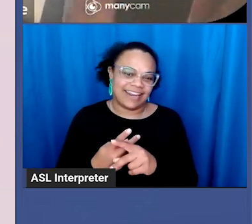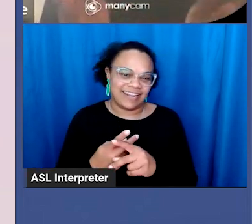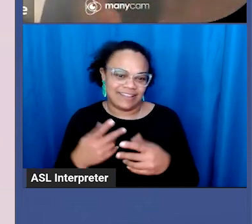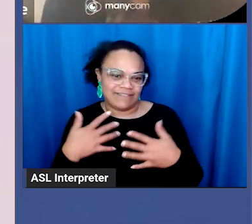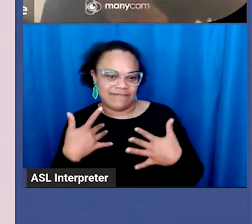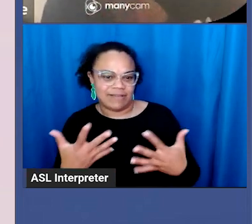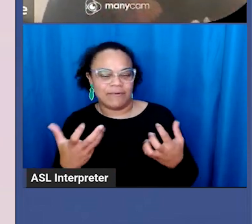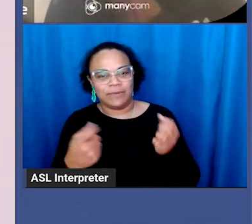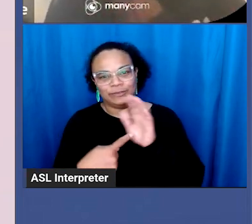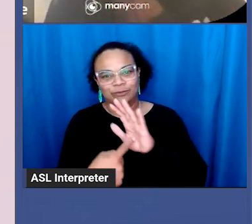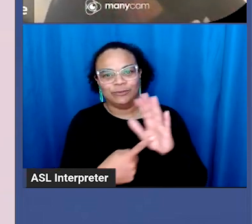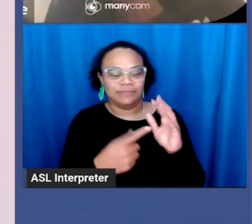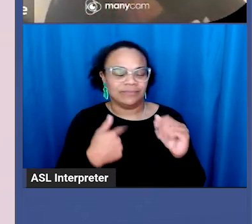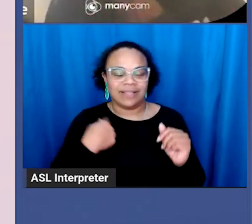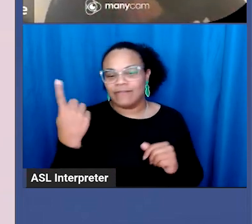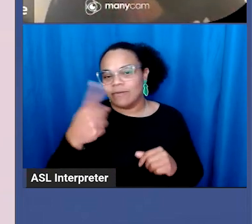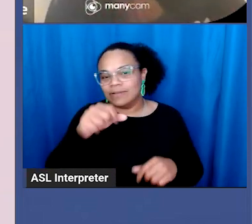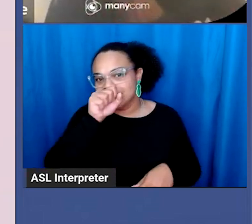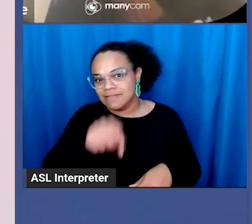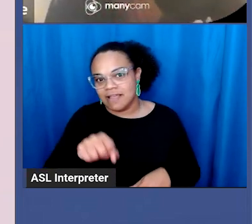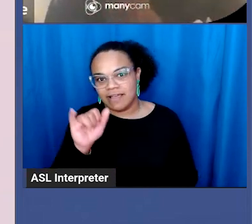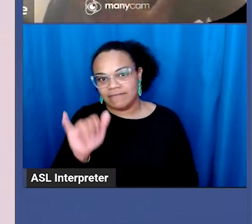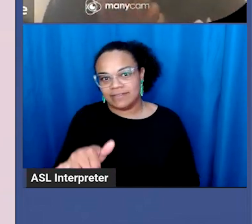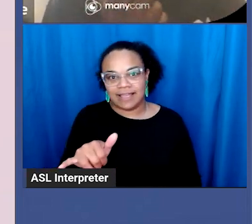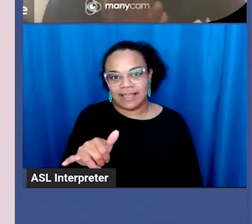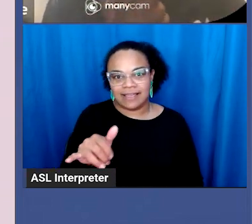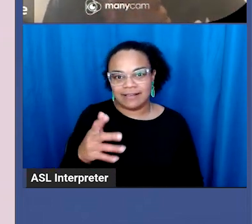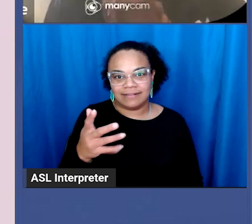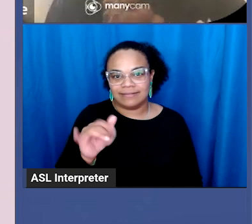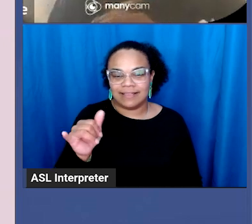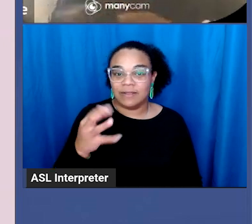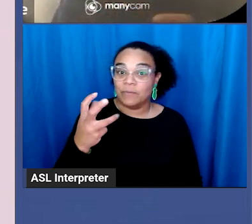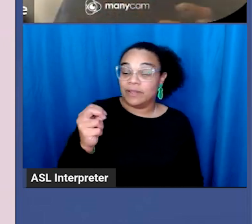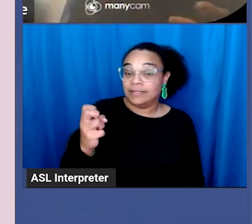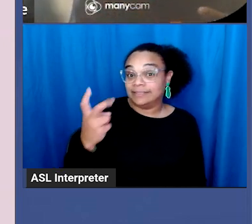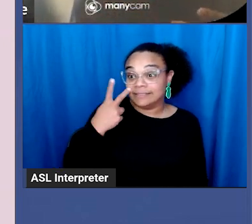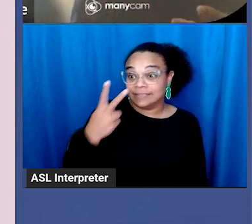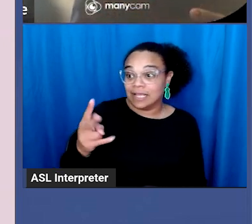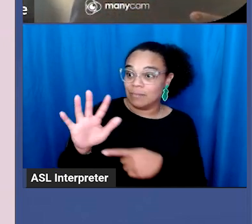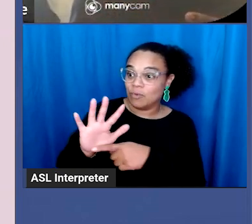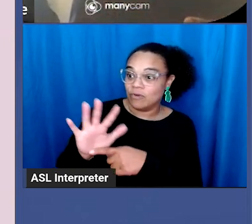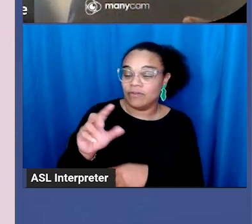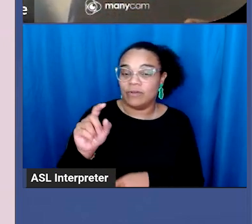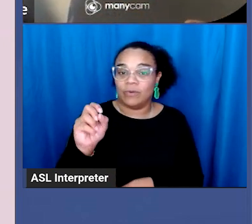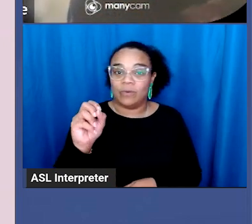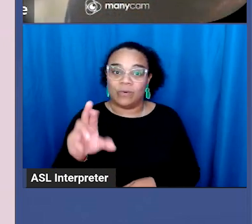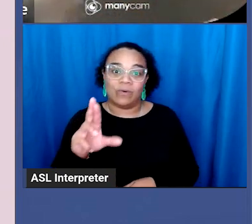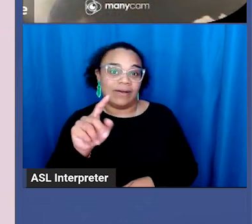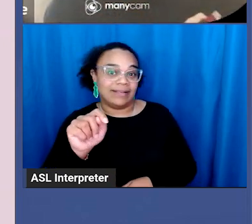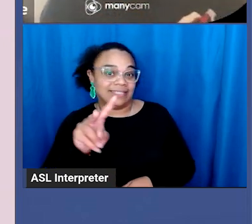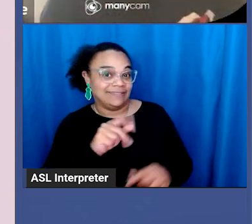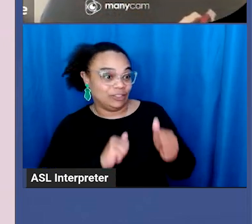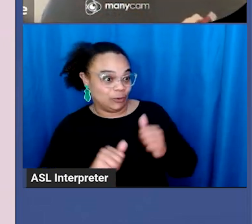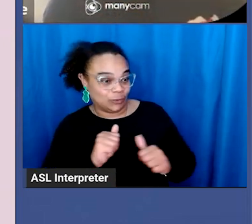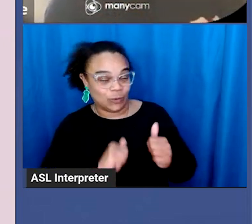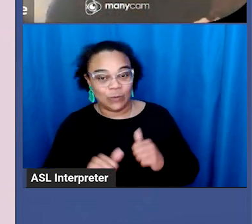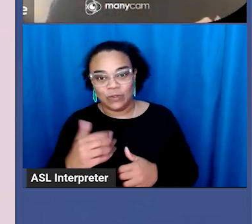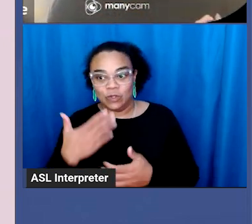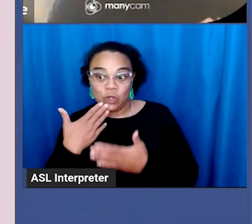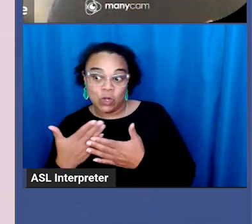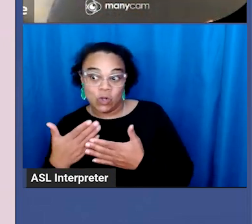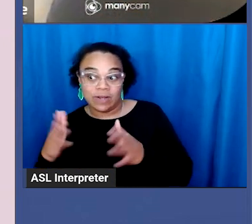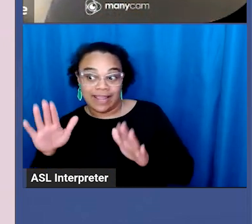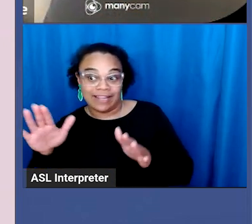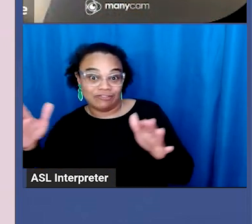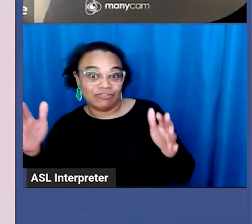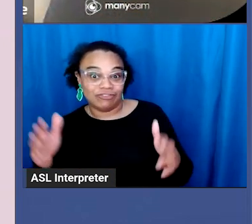for. I've always loved that, like in movies and shows, like, oh, good angel, the devil's talking